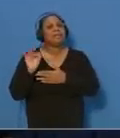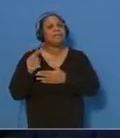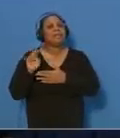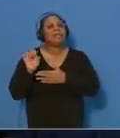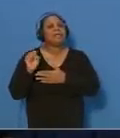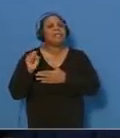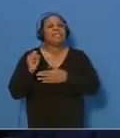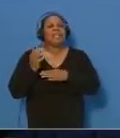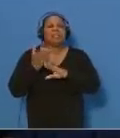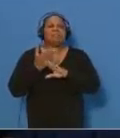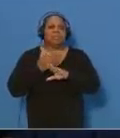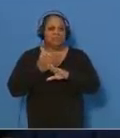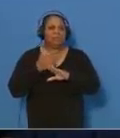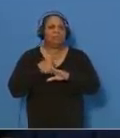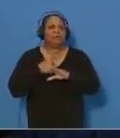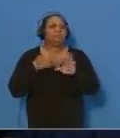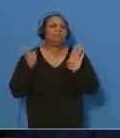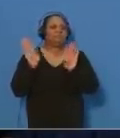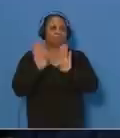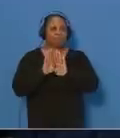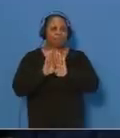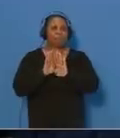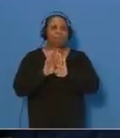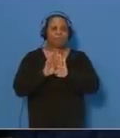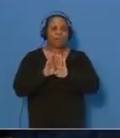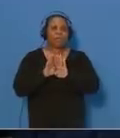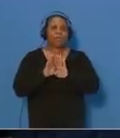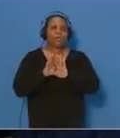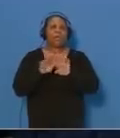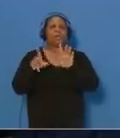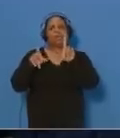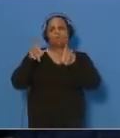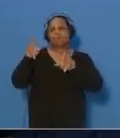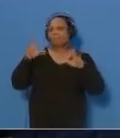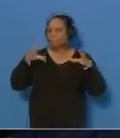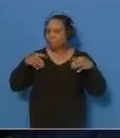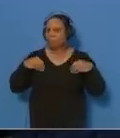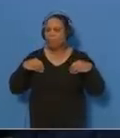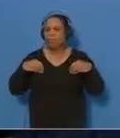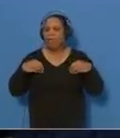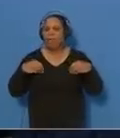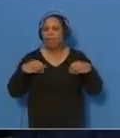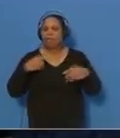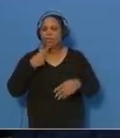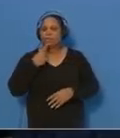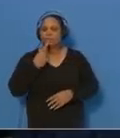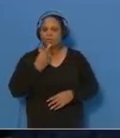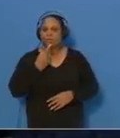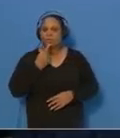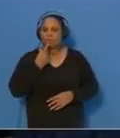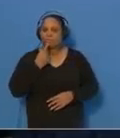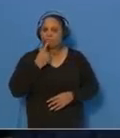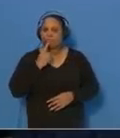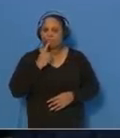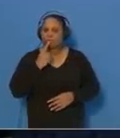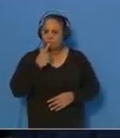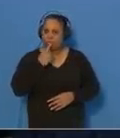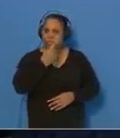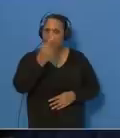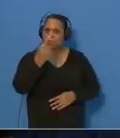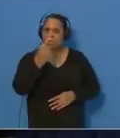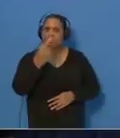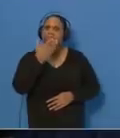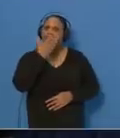I give my closing remarks and take questions, I just want to certainly pay tribute to the